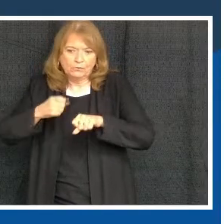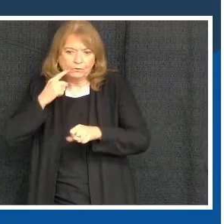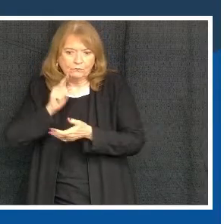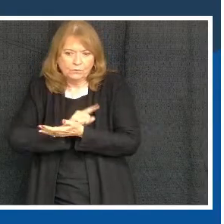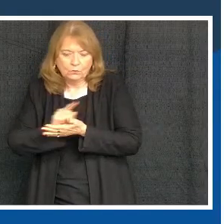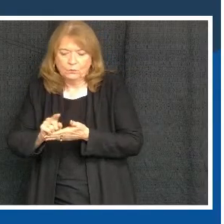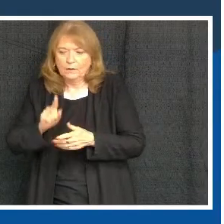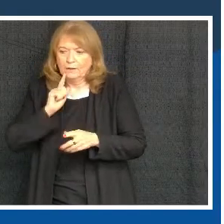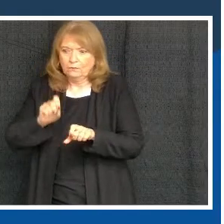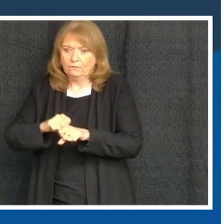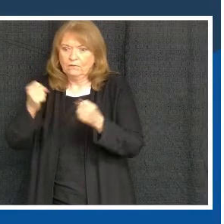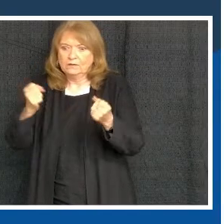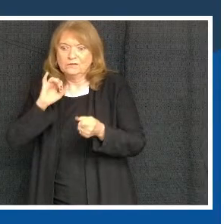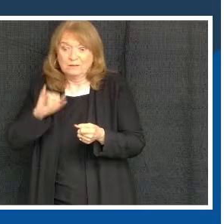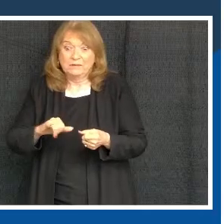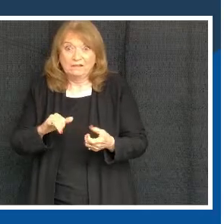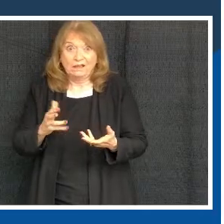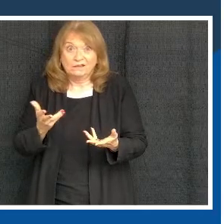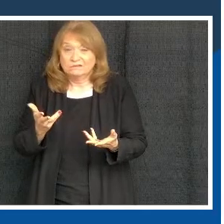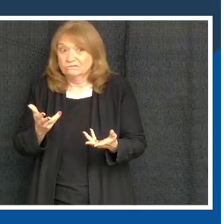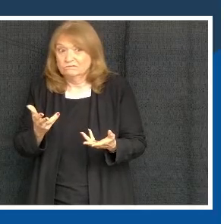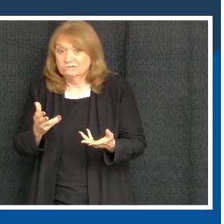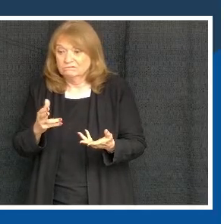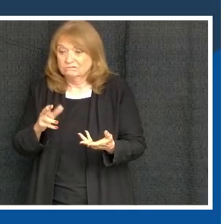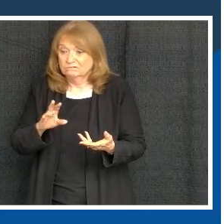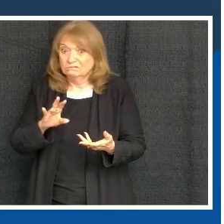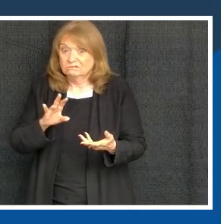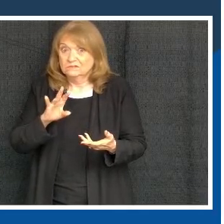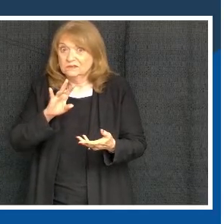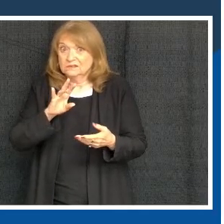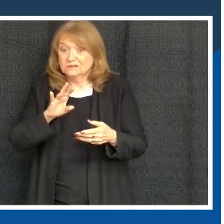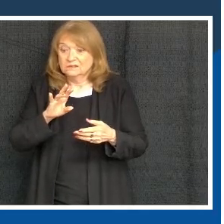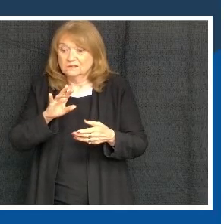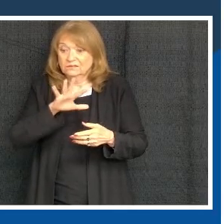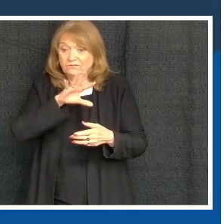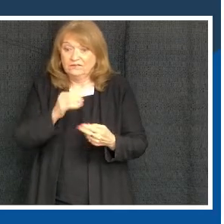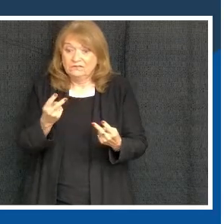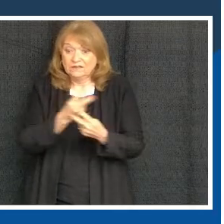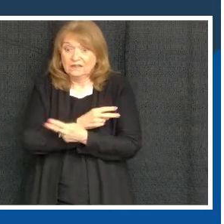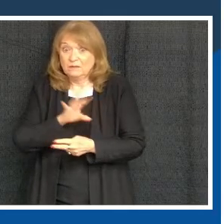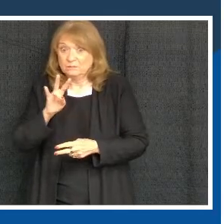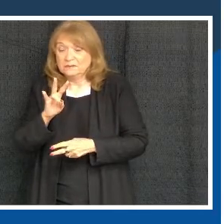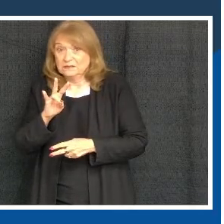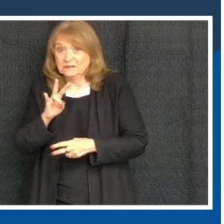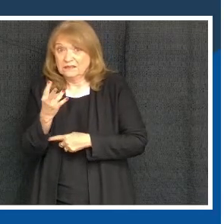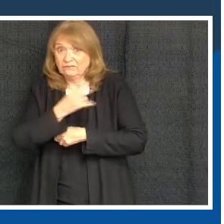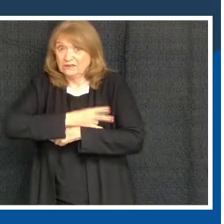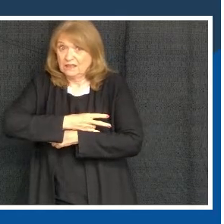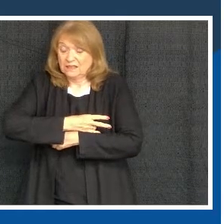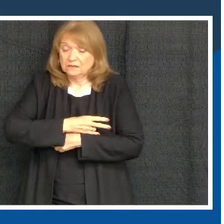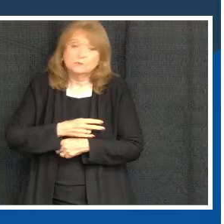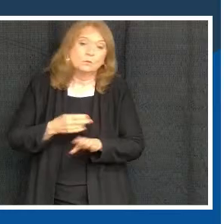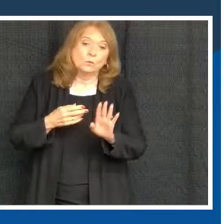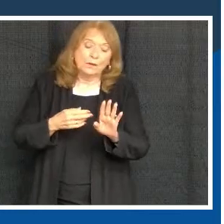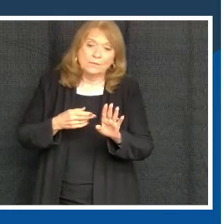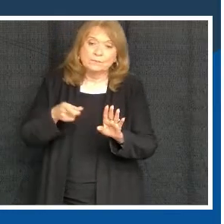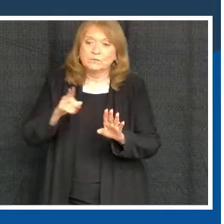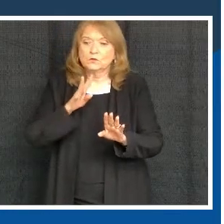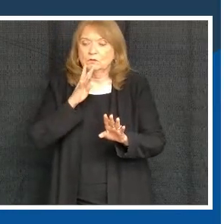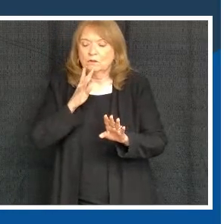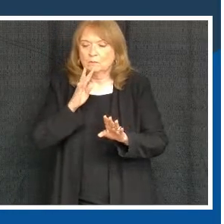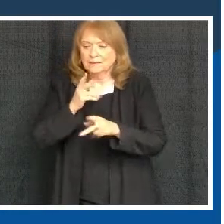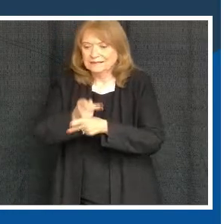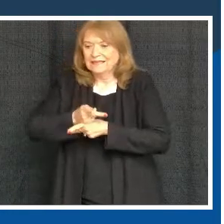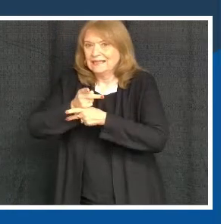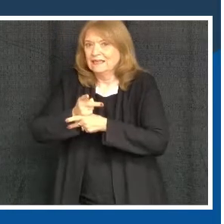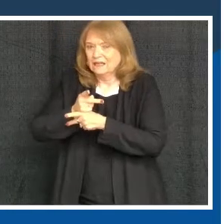they're in violation. So that would be like $750 fines. Is that correct? So currently, care of premise, which is what you're talking about, is